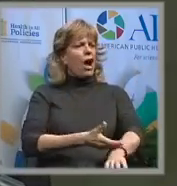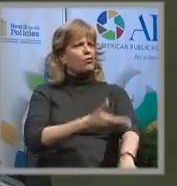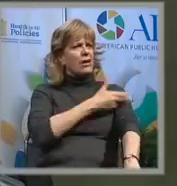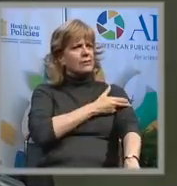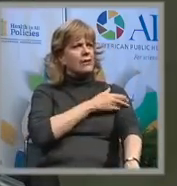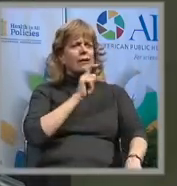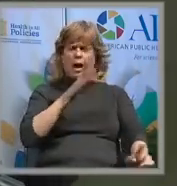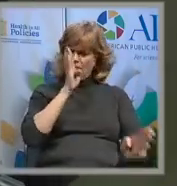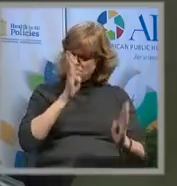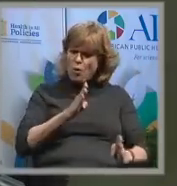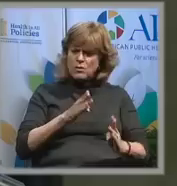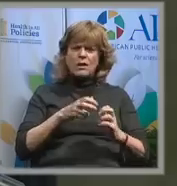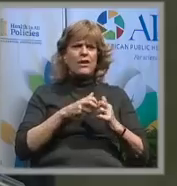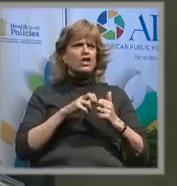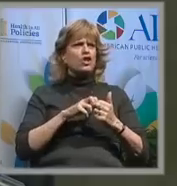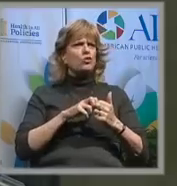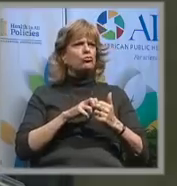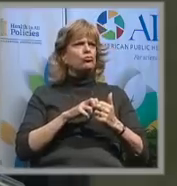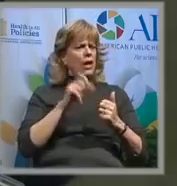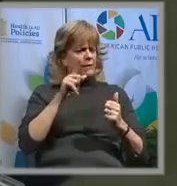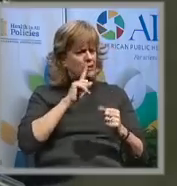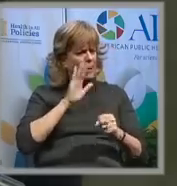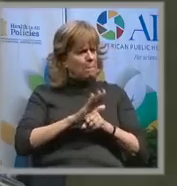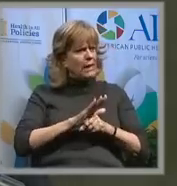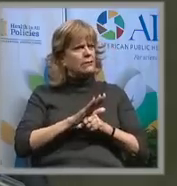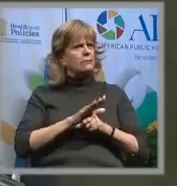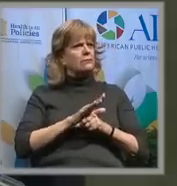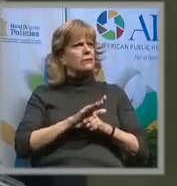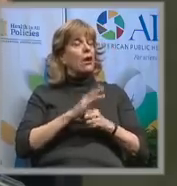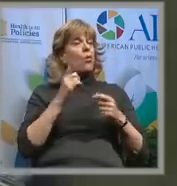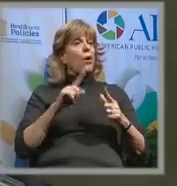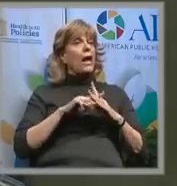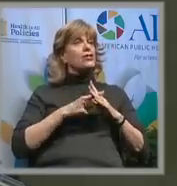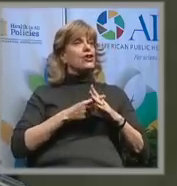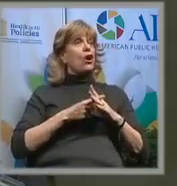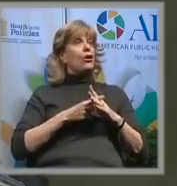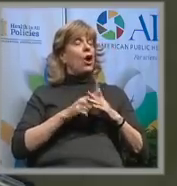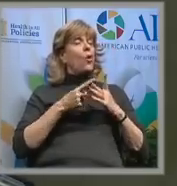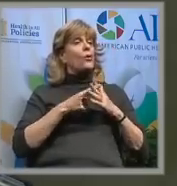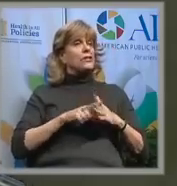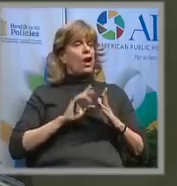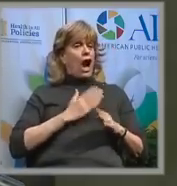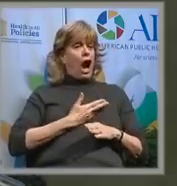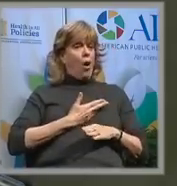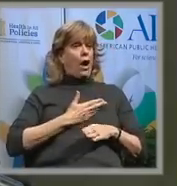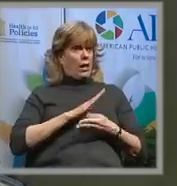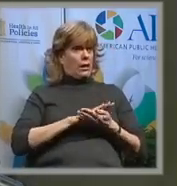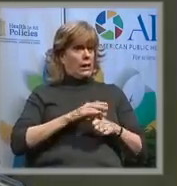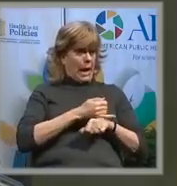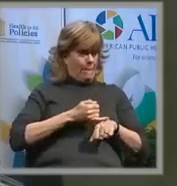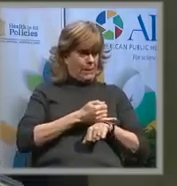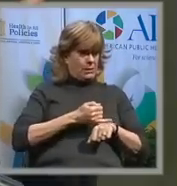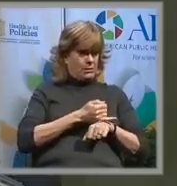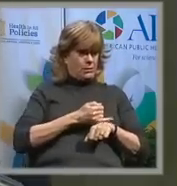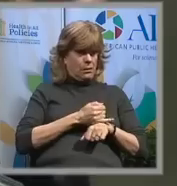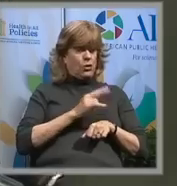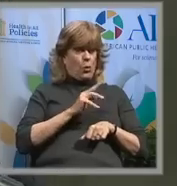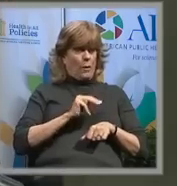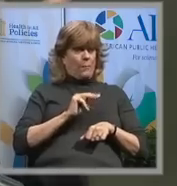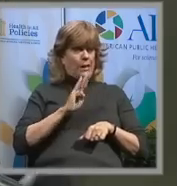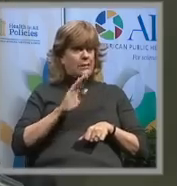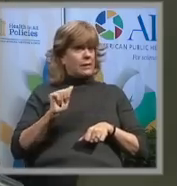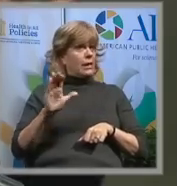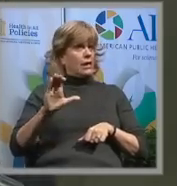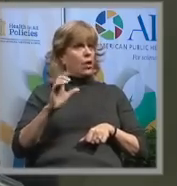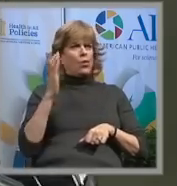gotta focus on the issue. You've gotta have that commitment to it. And when we started on my campus at UMBC, believe it or not, we had never seen a